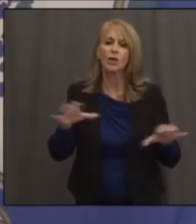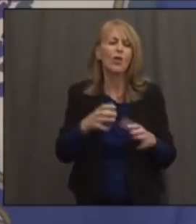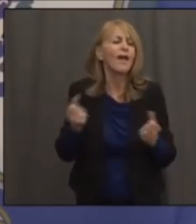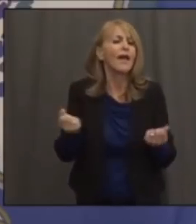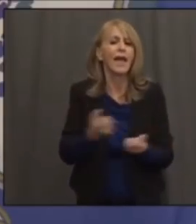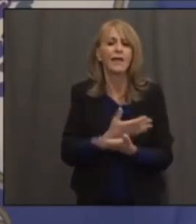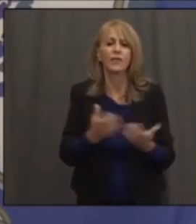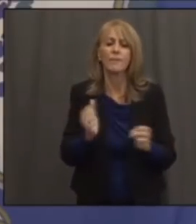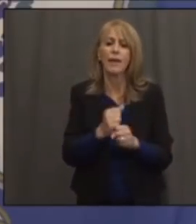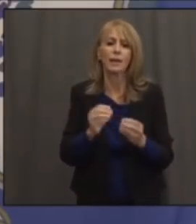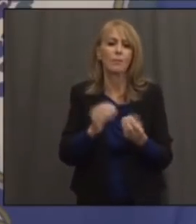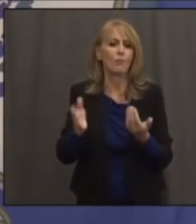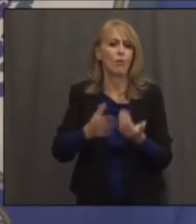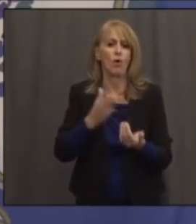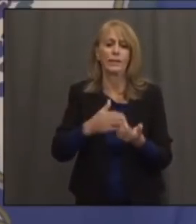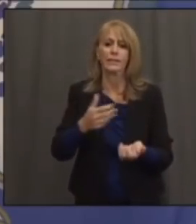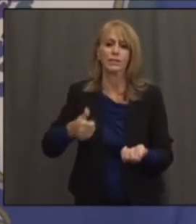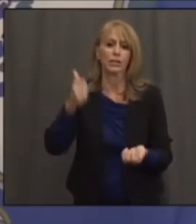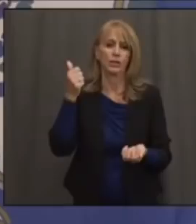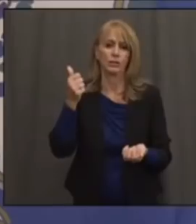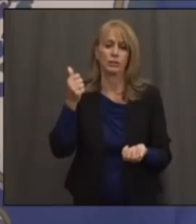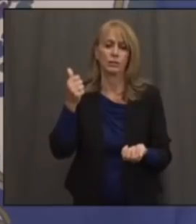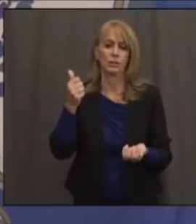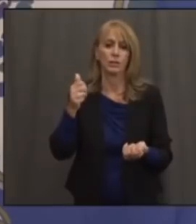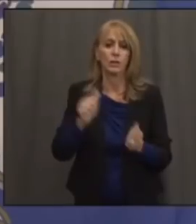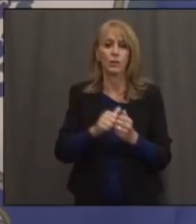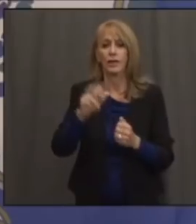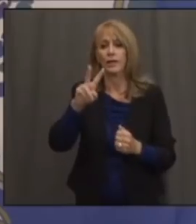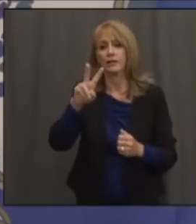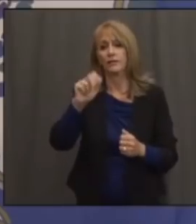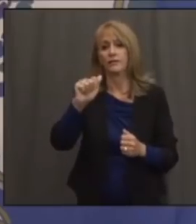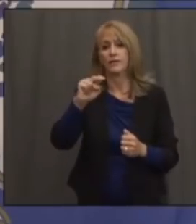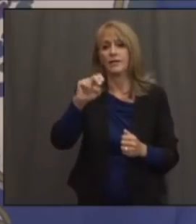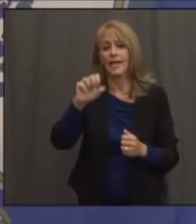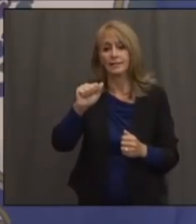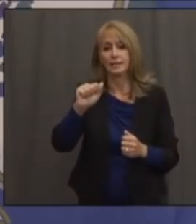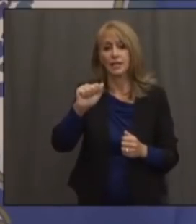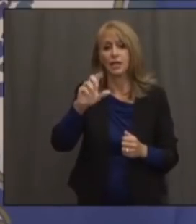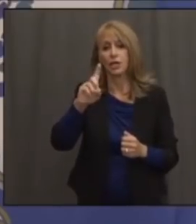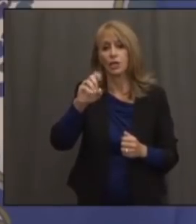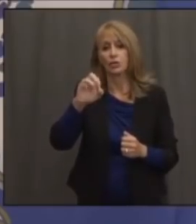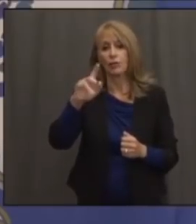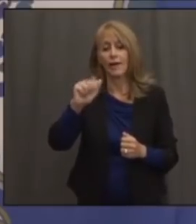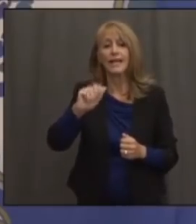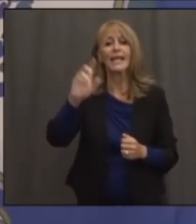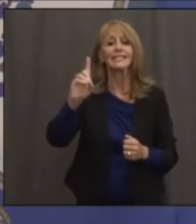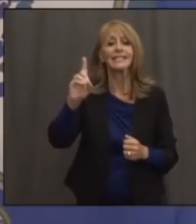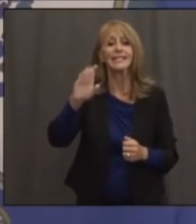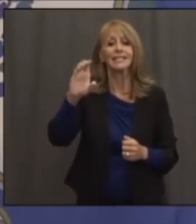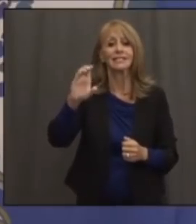that easier. And as with Vanessa Durantes today, DCF, Department of Children and Families, she works with